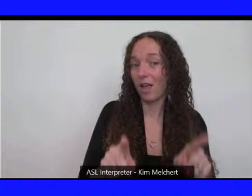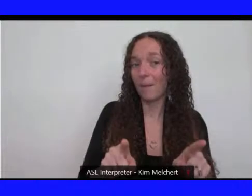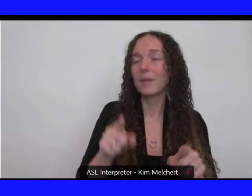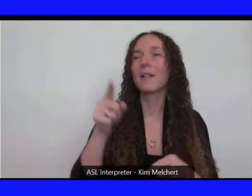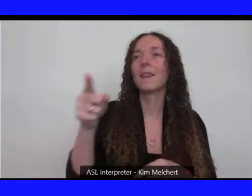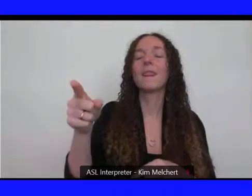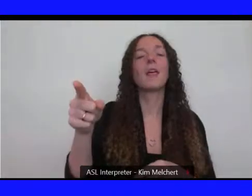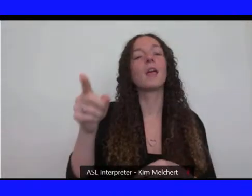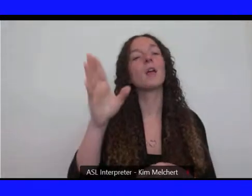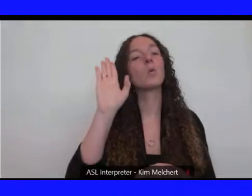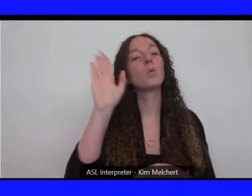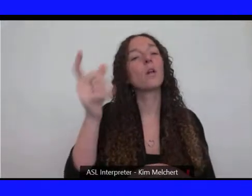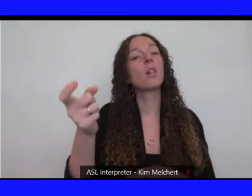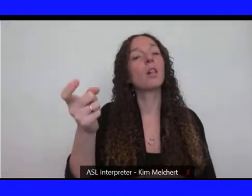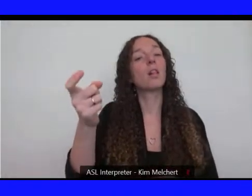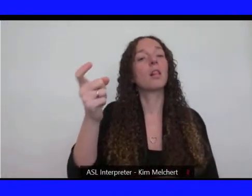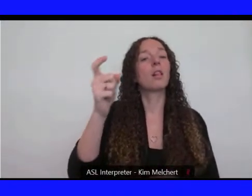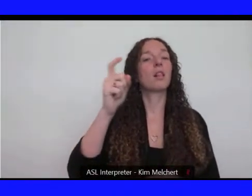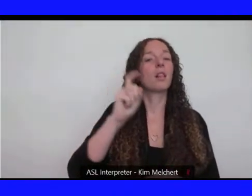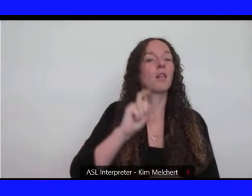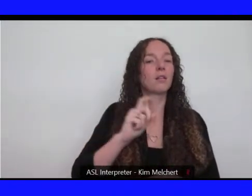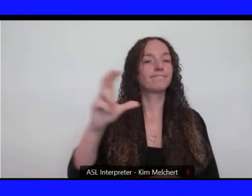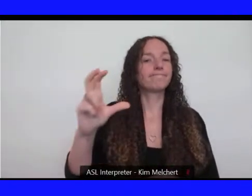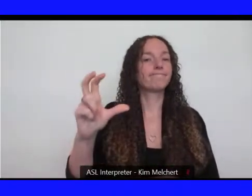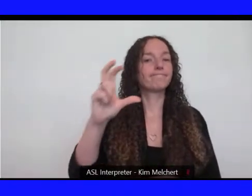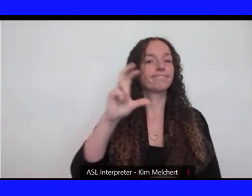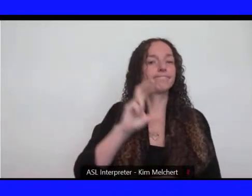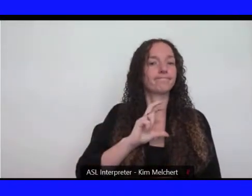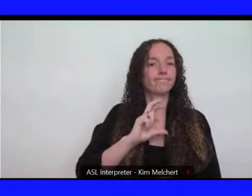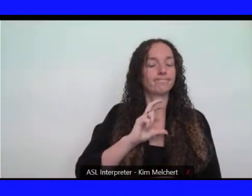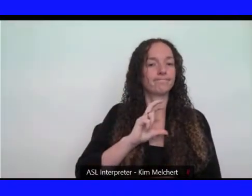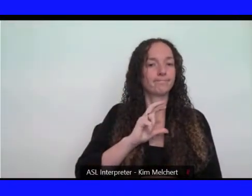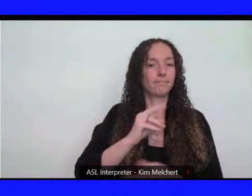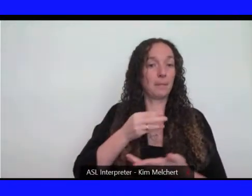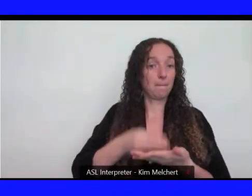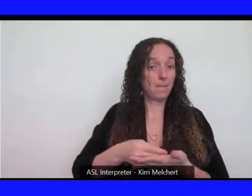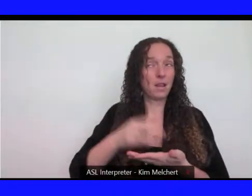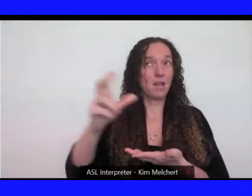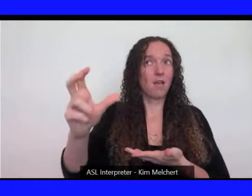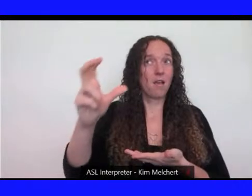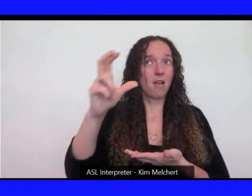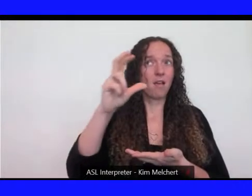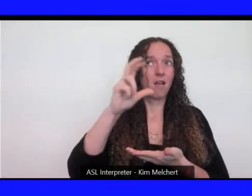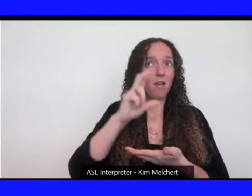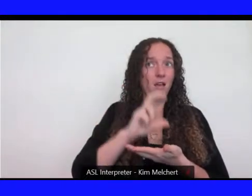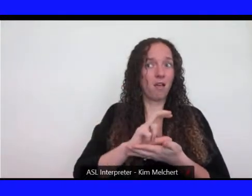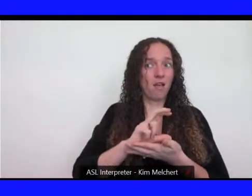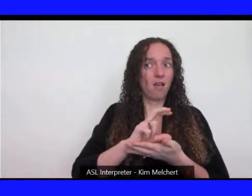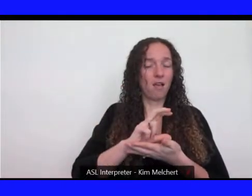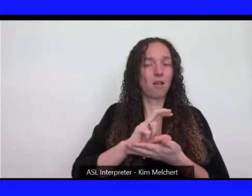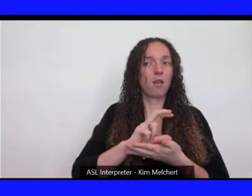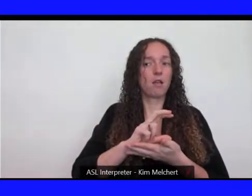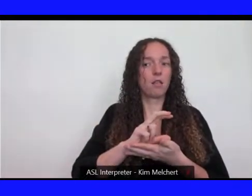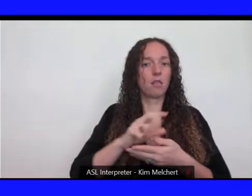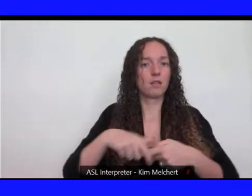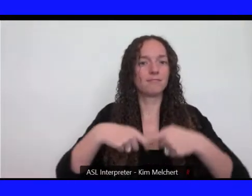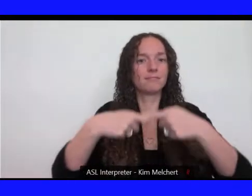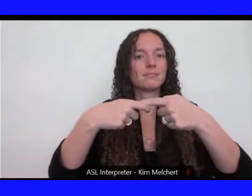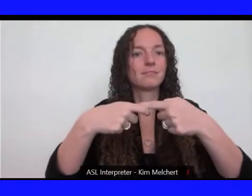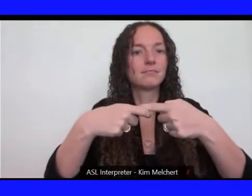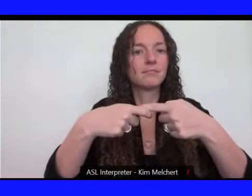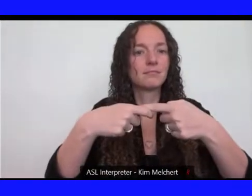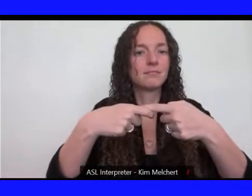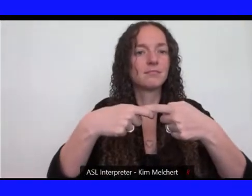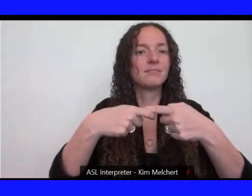the cumulative amount, some of which we may not even yet have sent in full information for because it's too